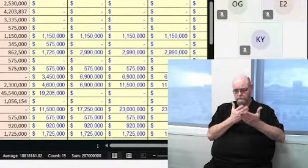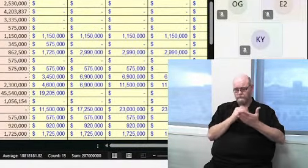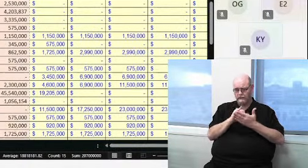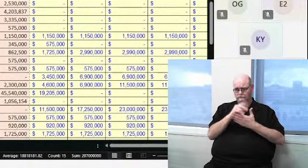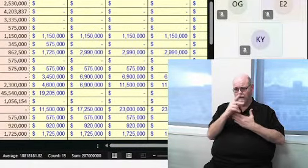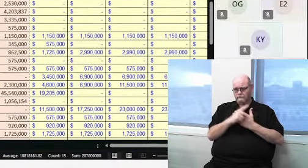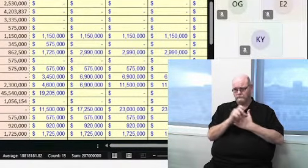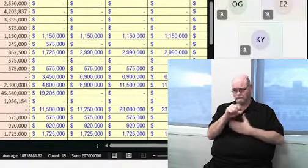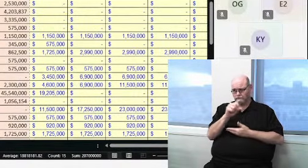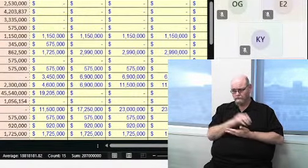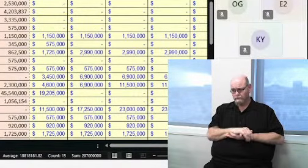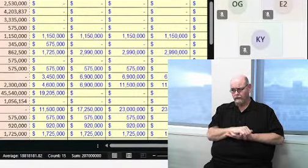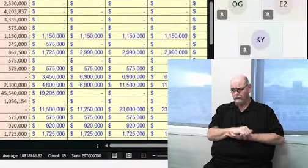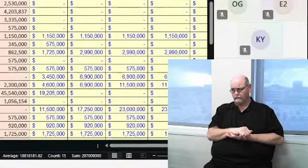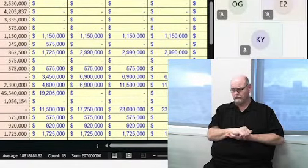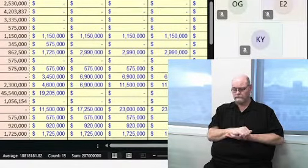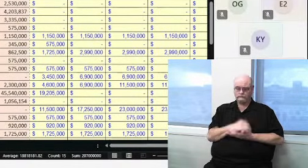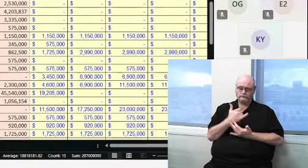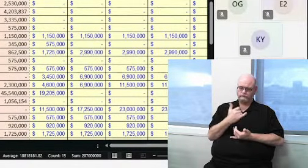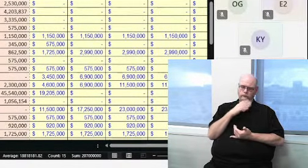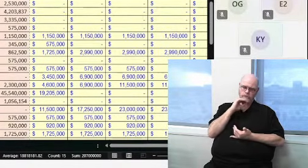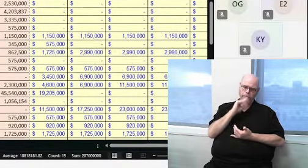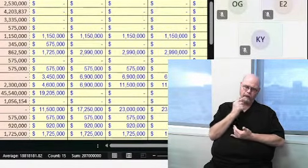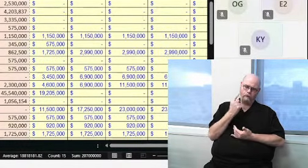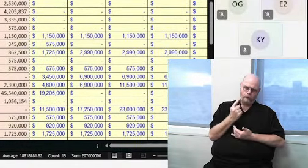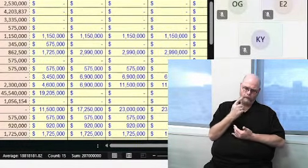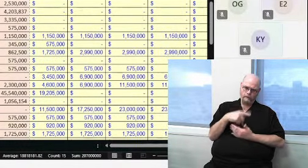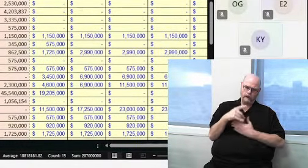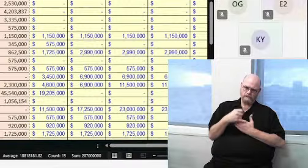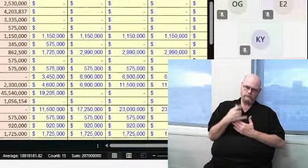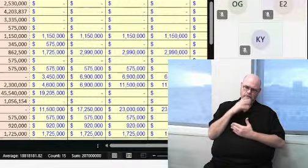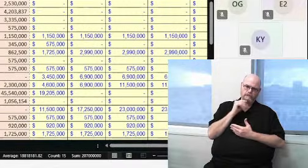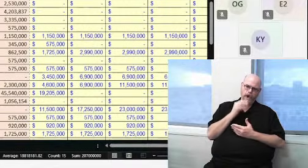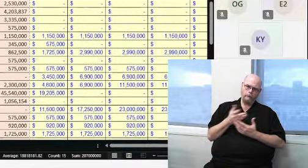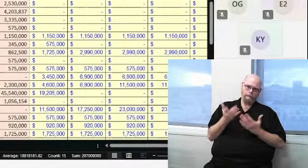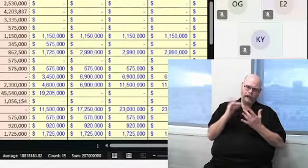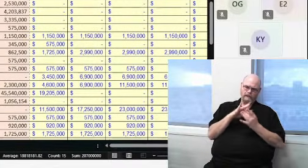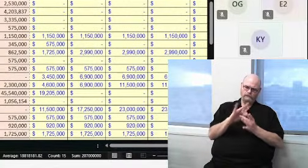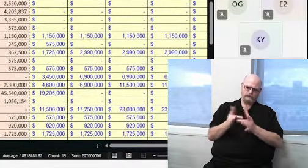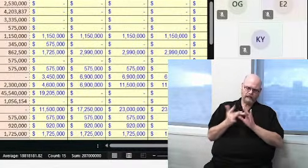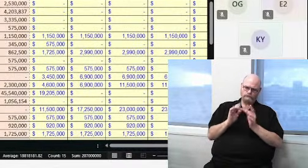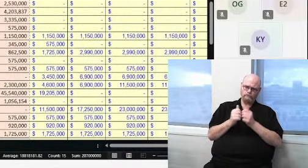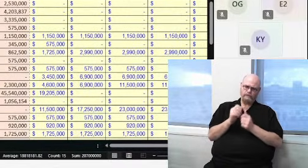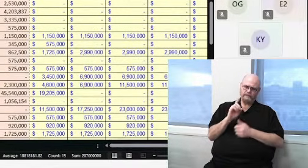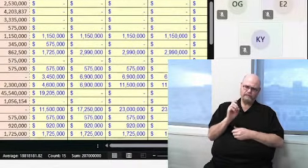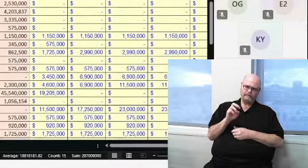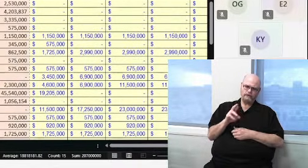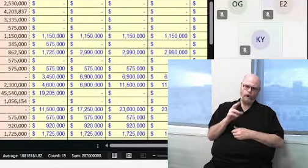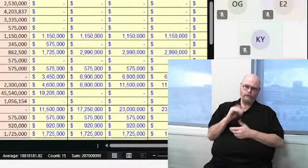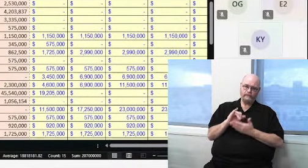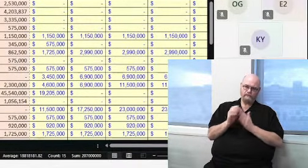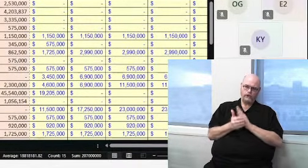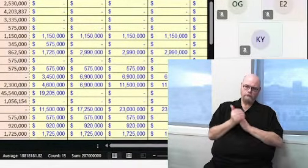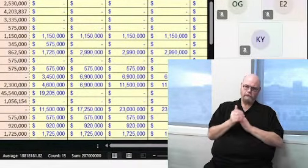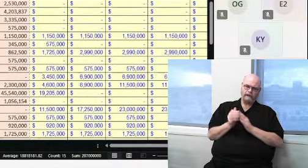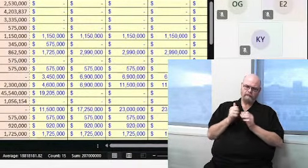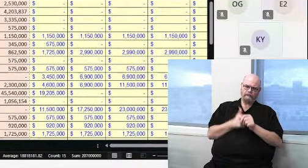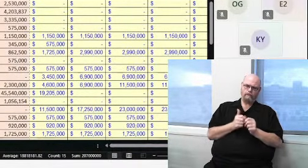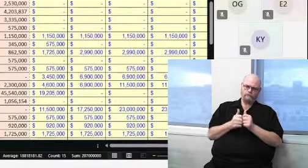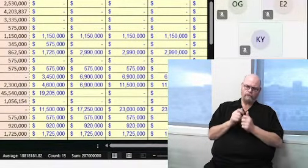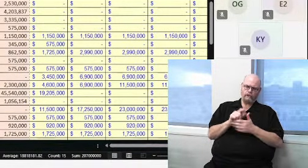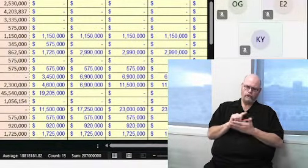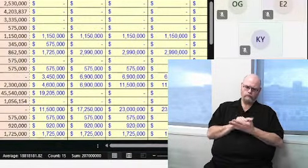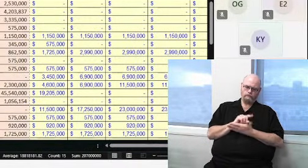proponent of the project, which is correct when it's a project. In this, we're not talking about a project. We're talking about interconnection at DER, which is automatic according to the